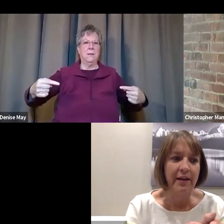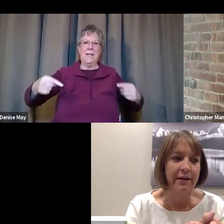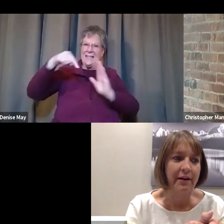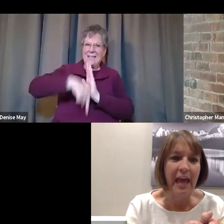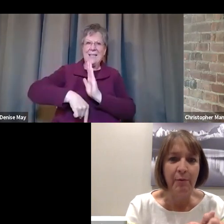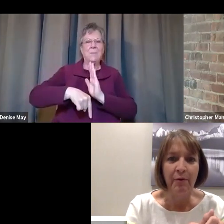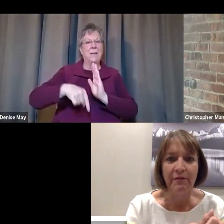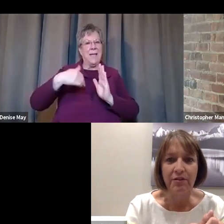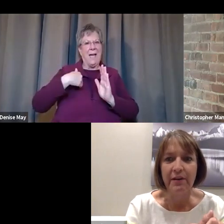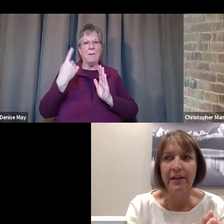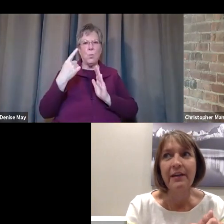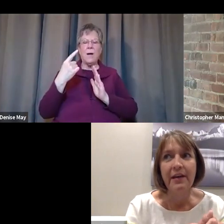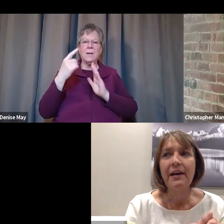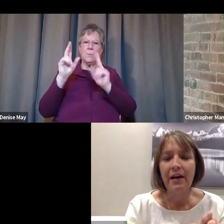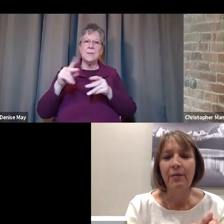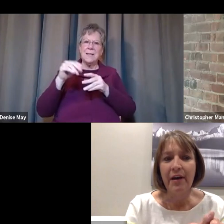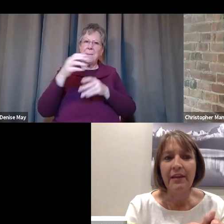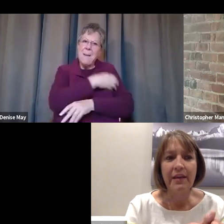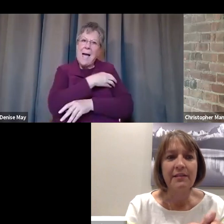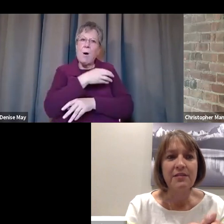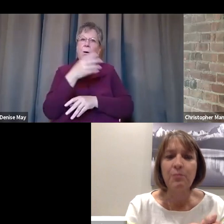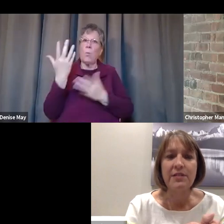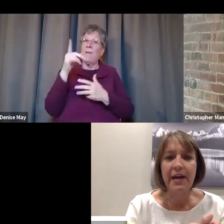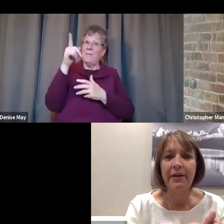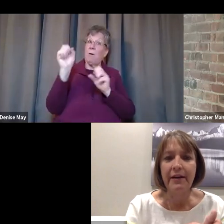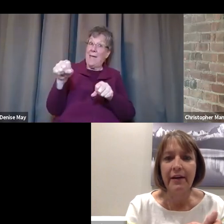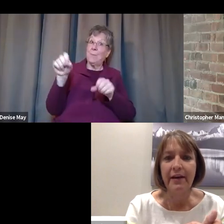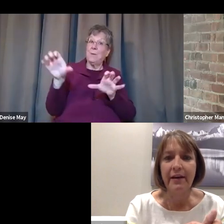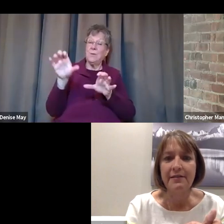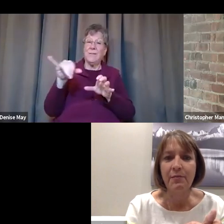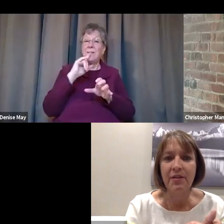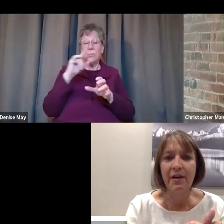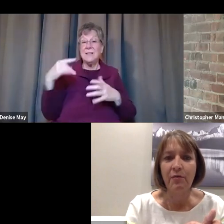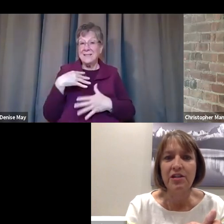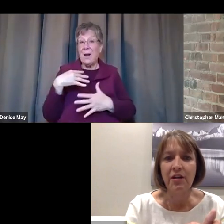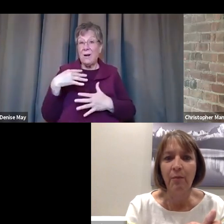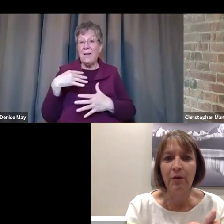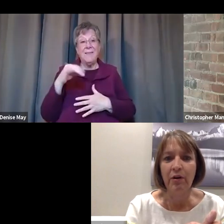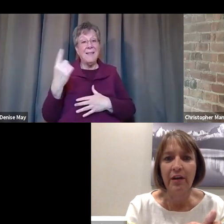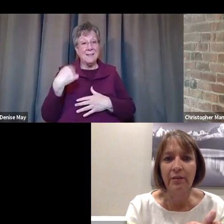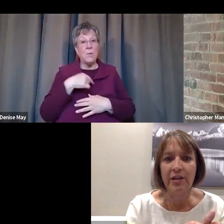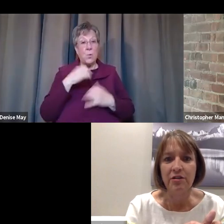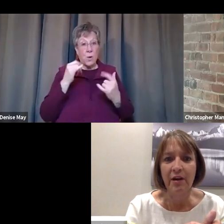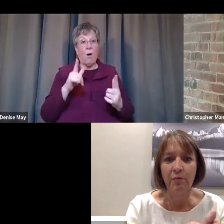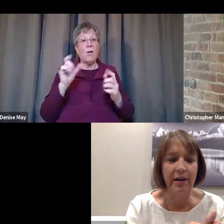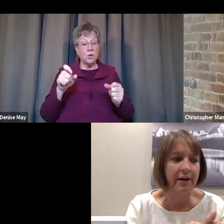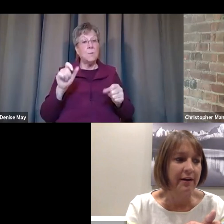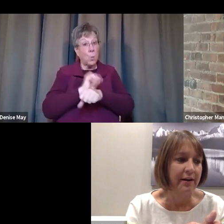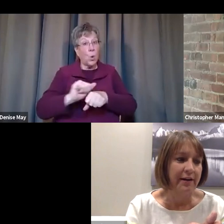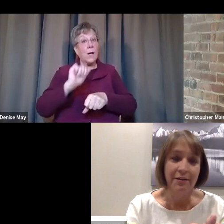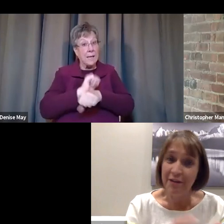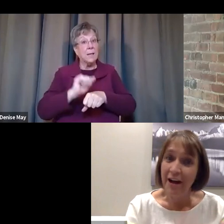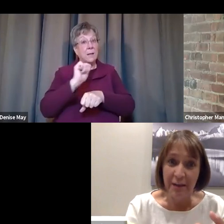what they're capable of doing, I think is super scary, and something that we should all be working to make sure that we